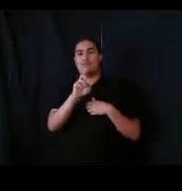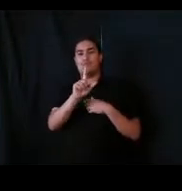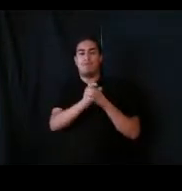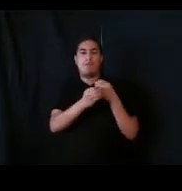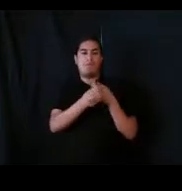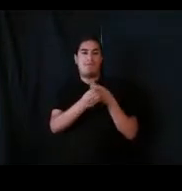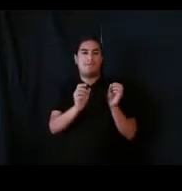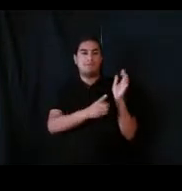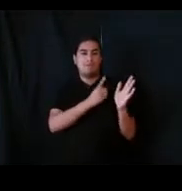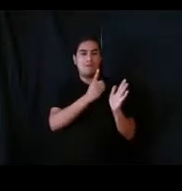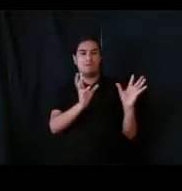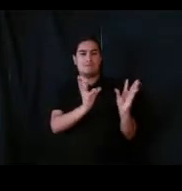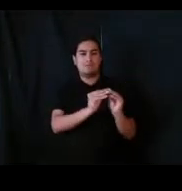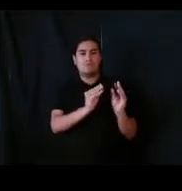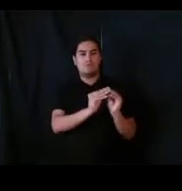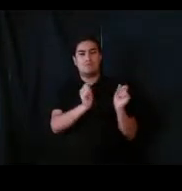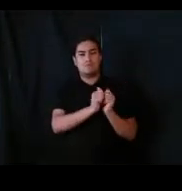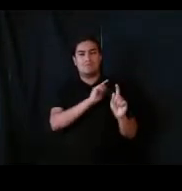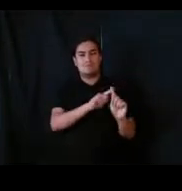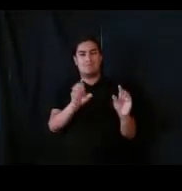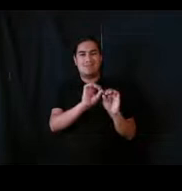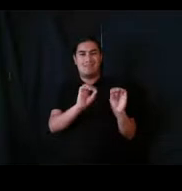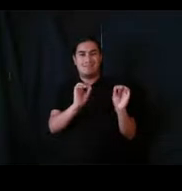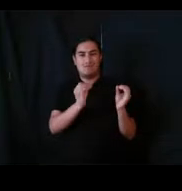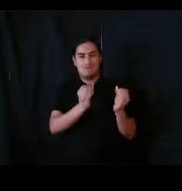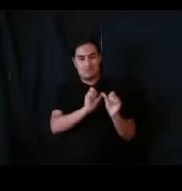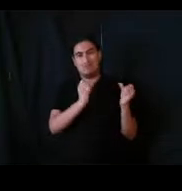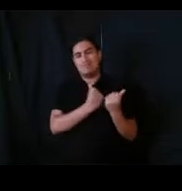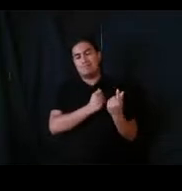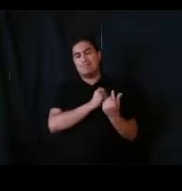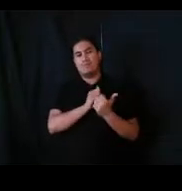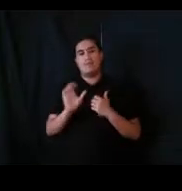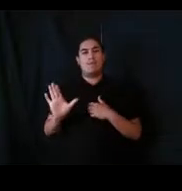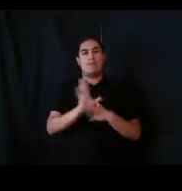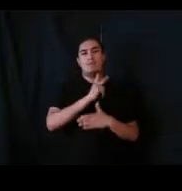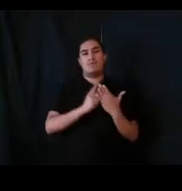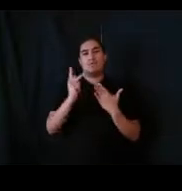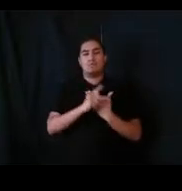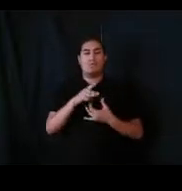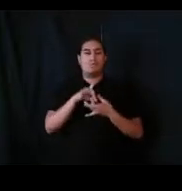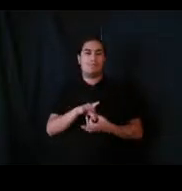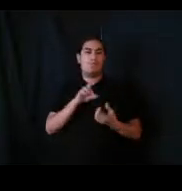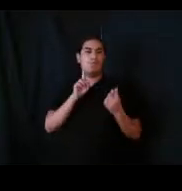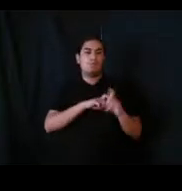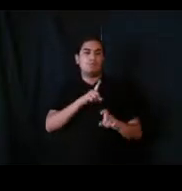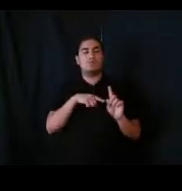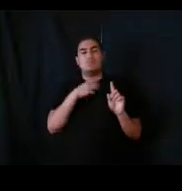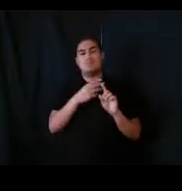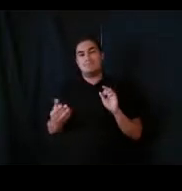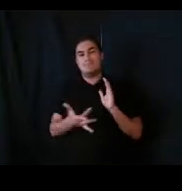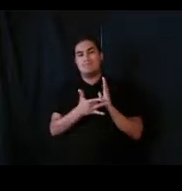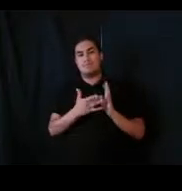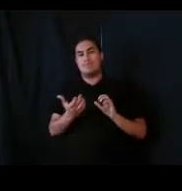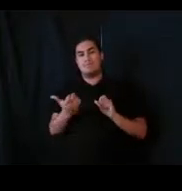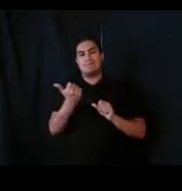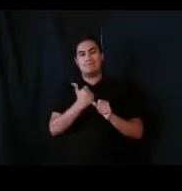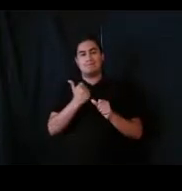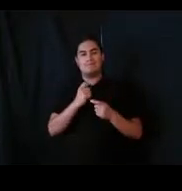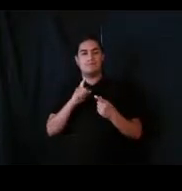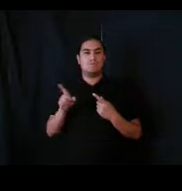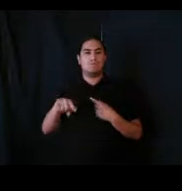various applicant agencies one-on-one to address their unique project related questions and offered technical assistance and guidance as they developed their